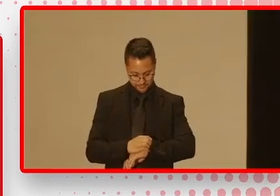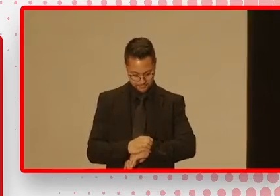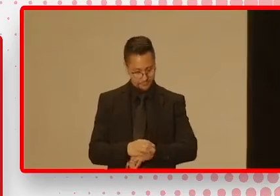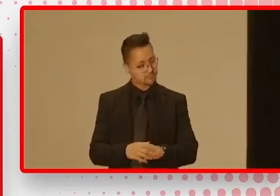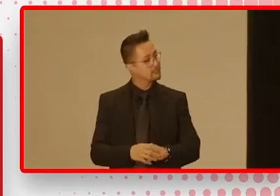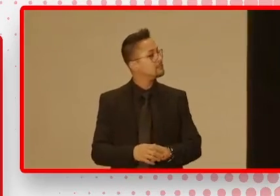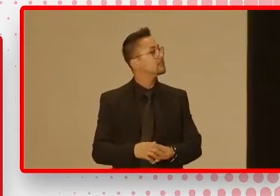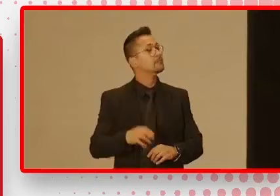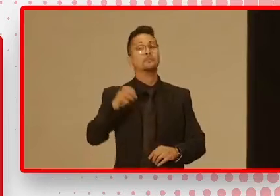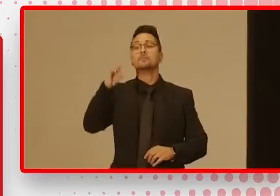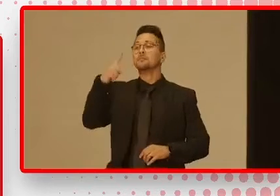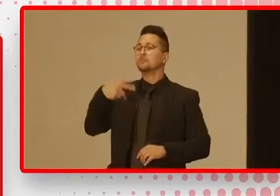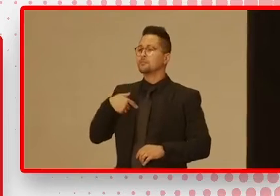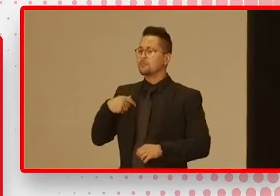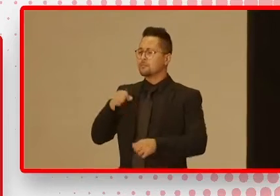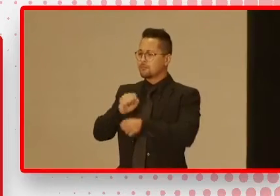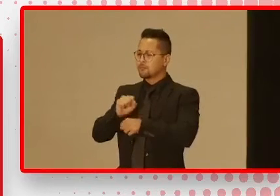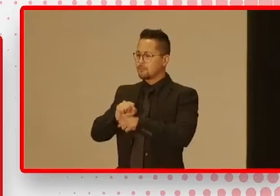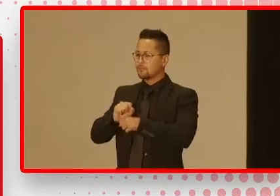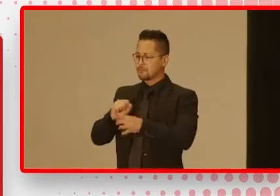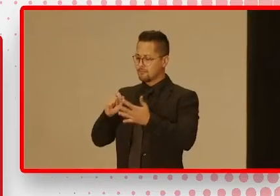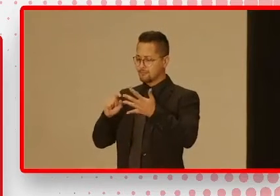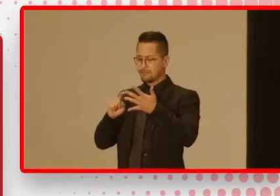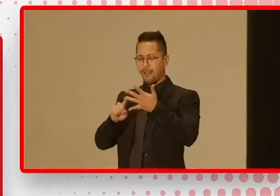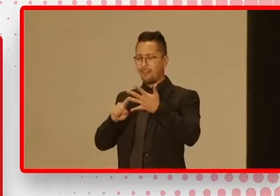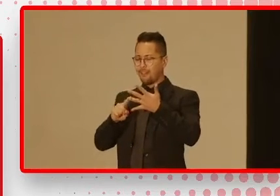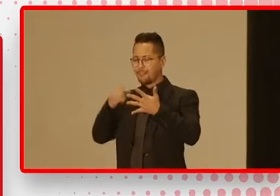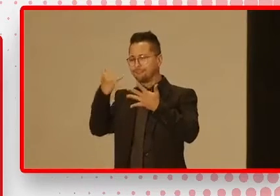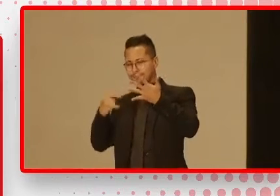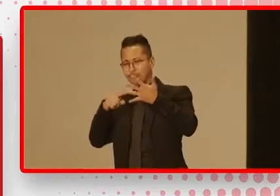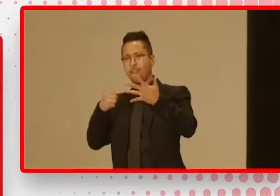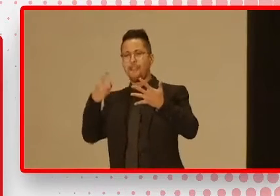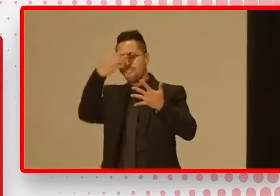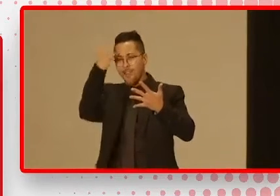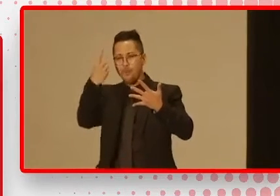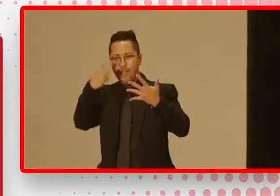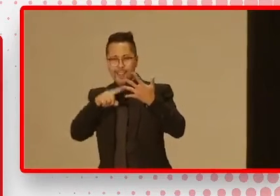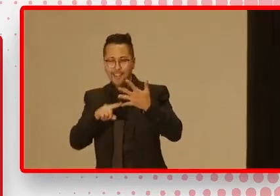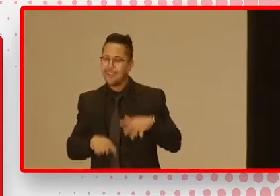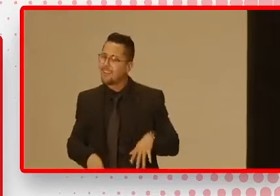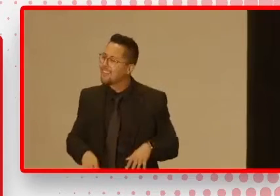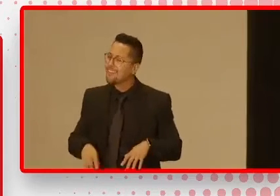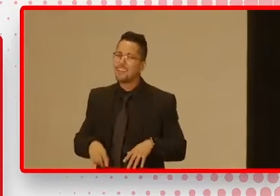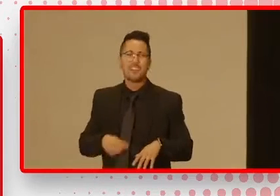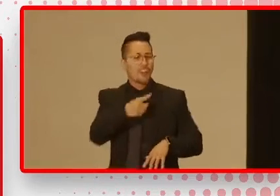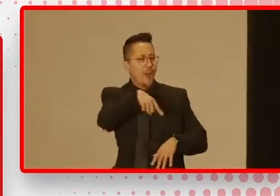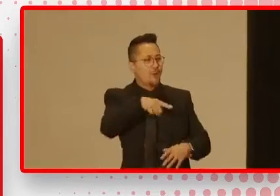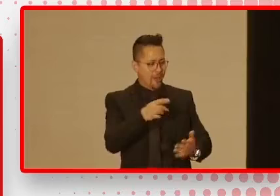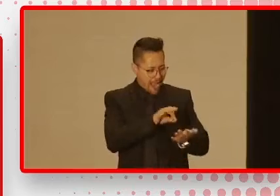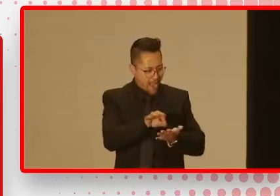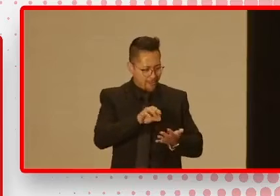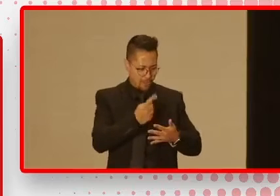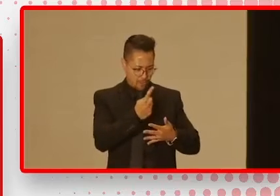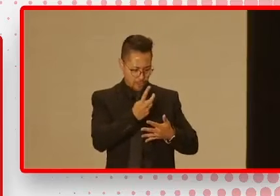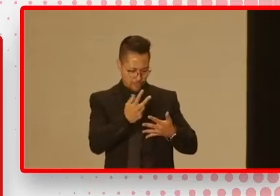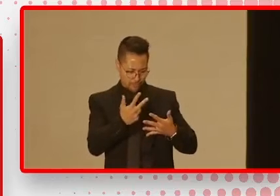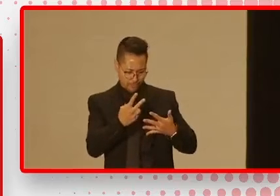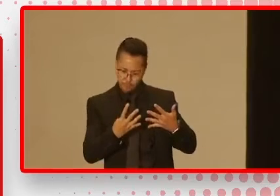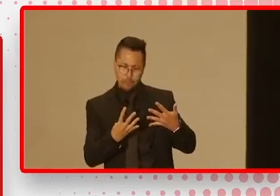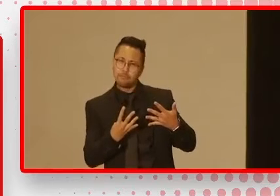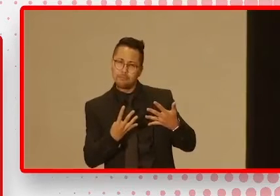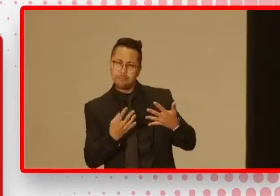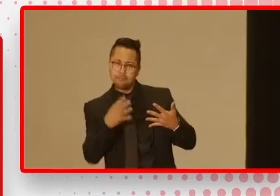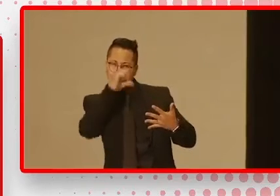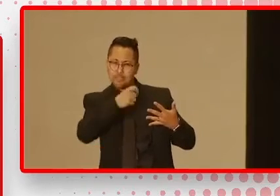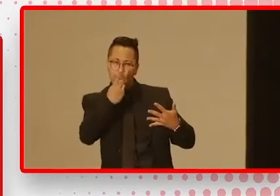Oh, work-based learning, that wasn't 5, this is 5. Work-based learning experiences. Were you all sitting out there going 1, 2, 3, 4, I didn't count 5. Somebody